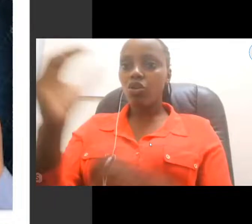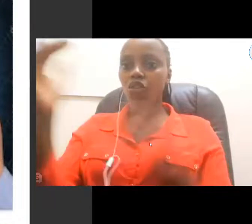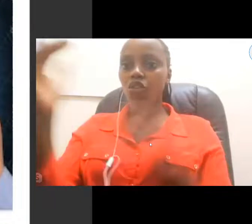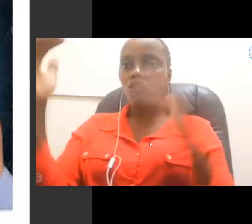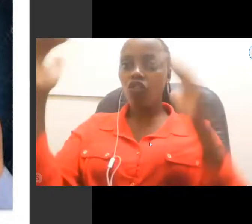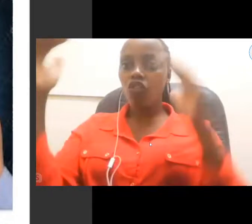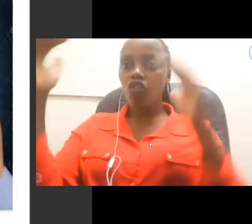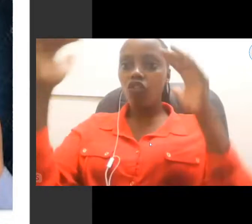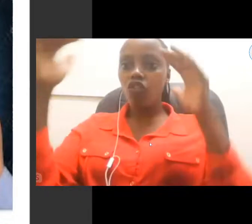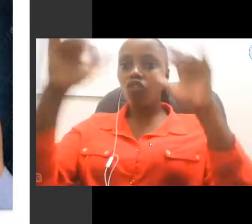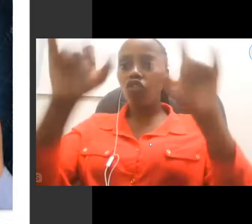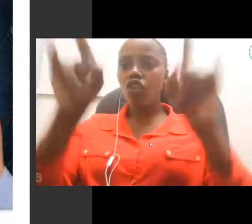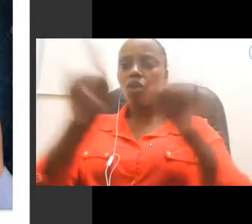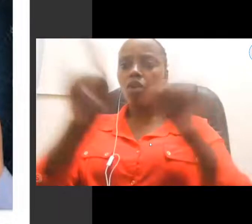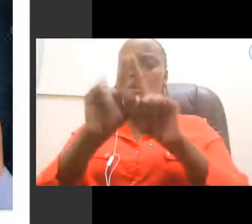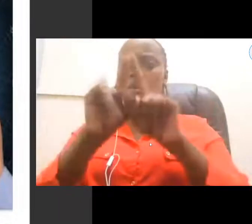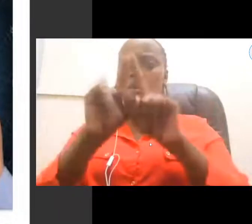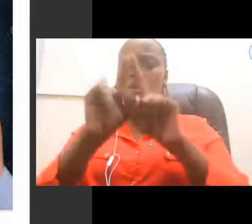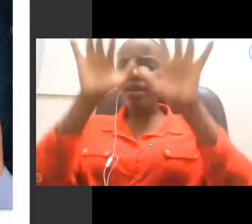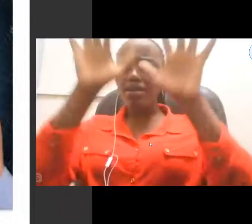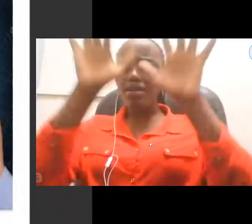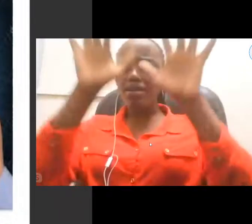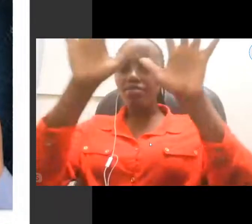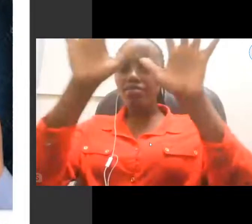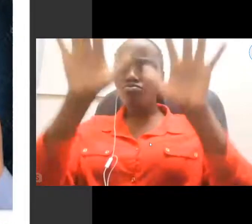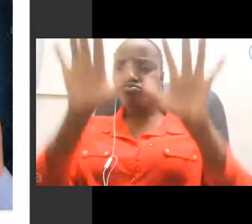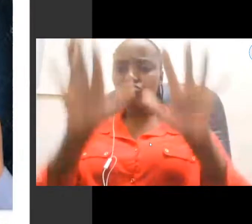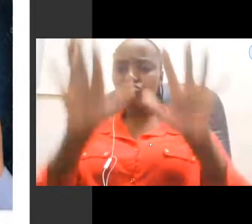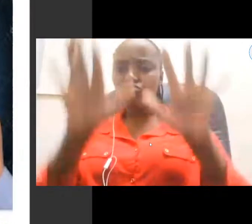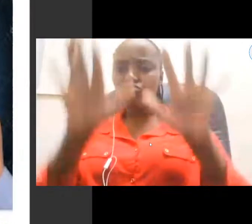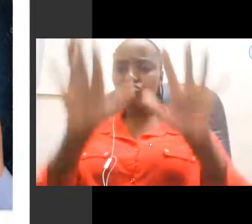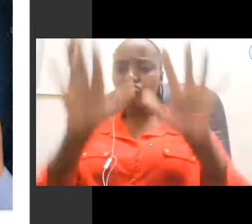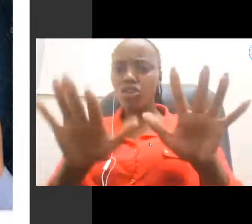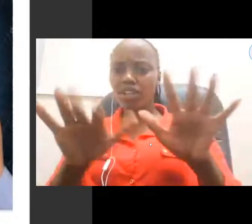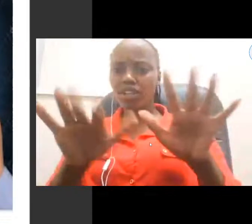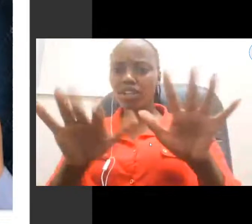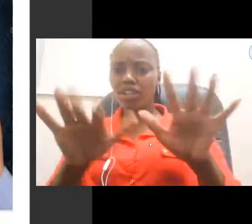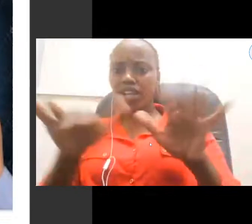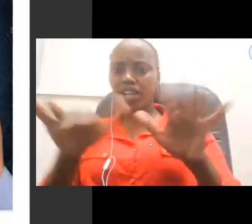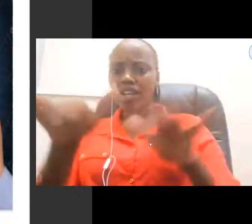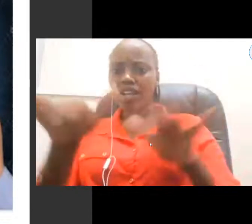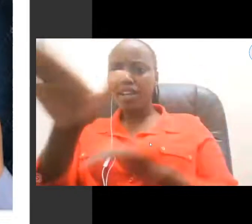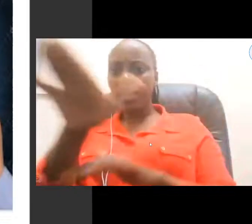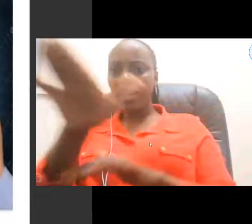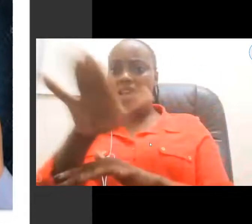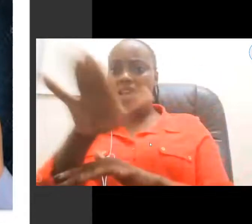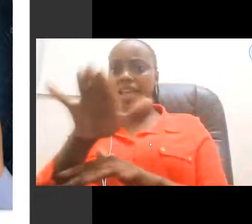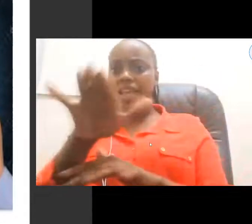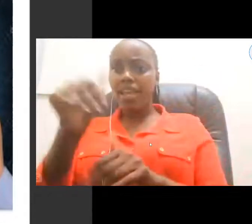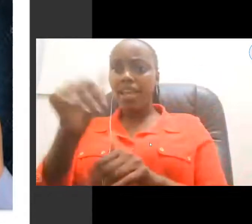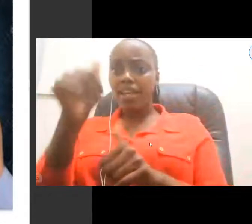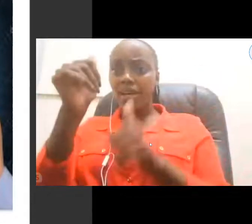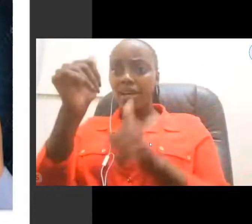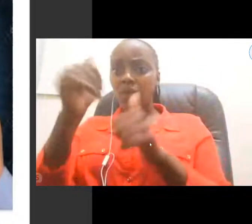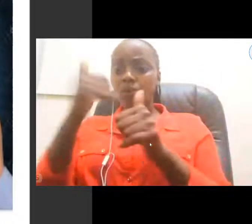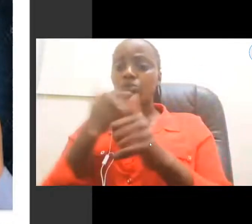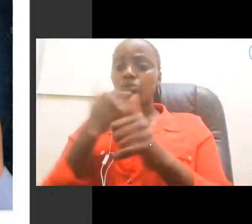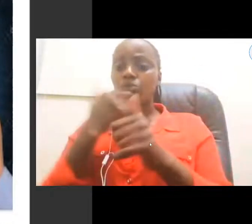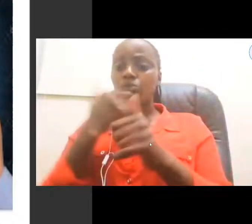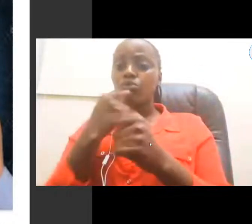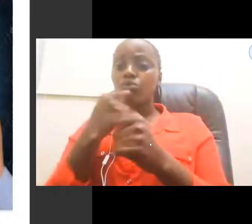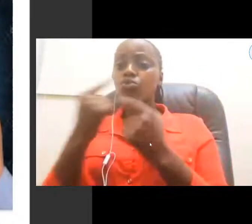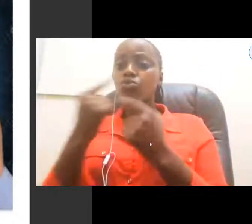us to use our organizational development knowledge to frame the strategic objective, to extrapolate information